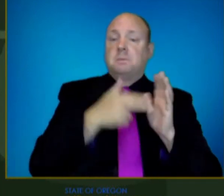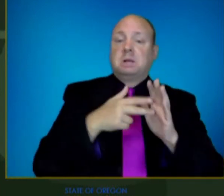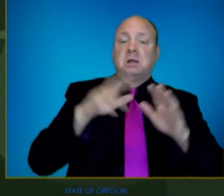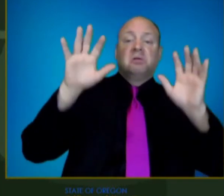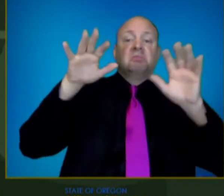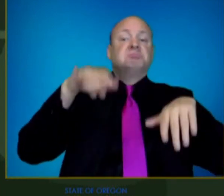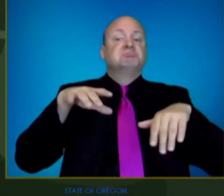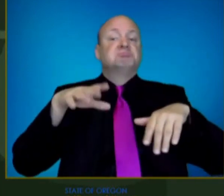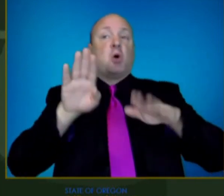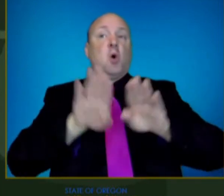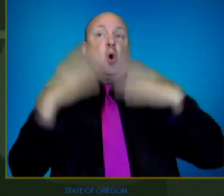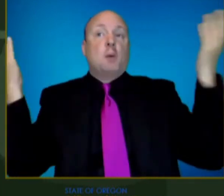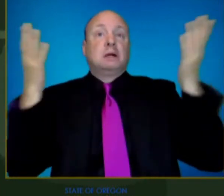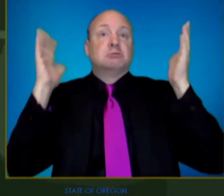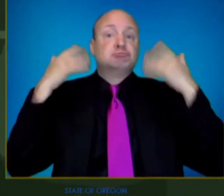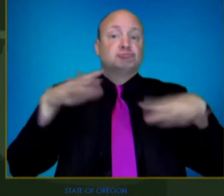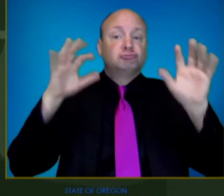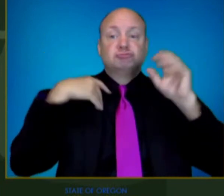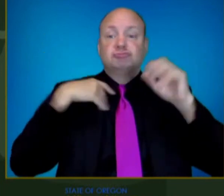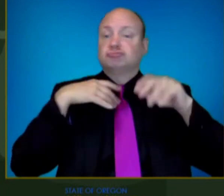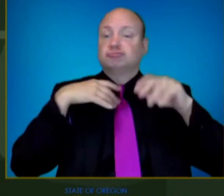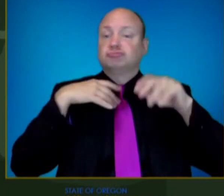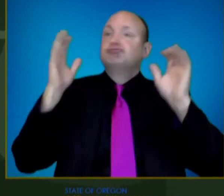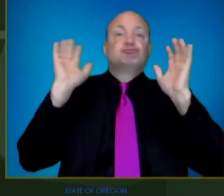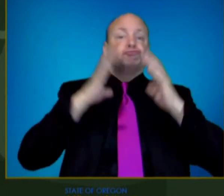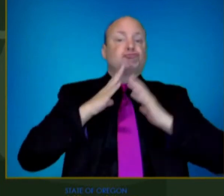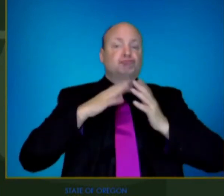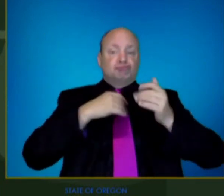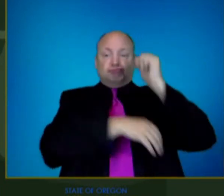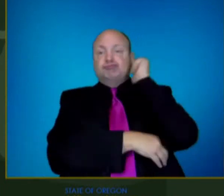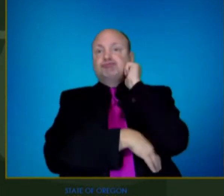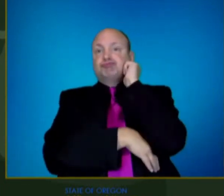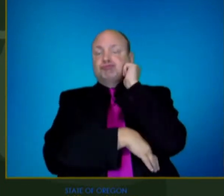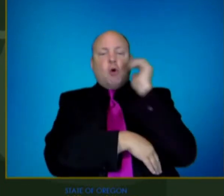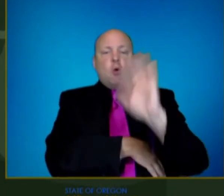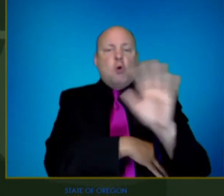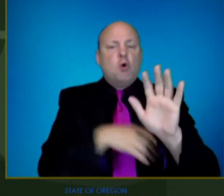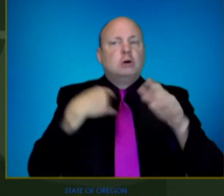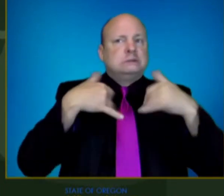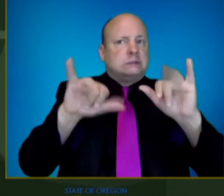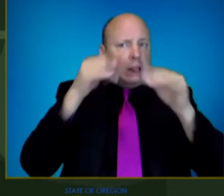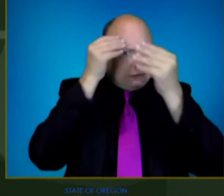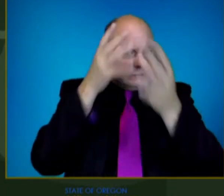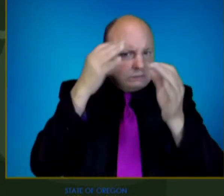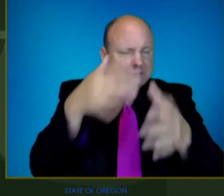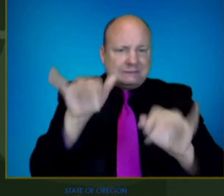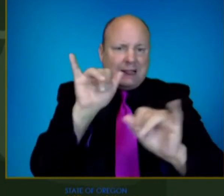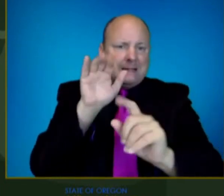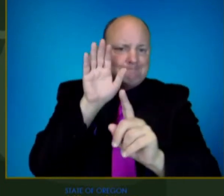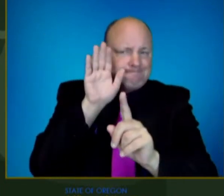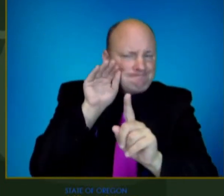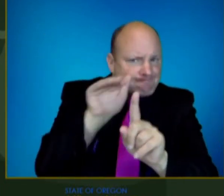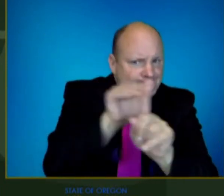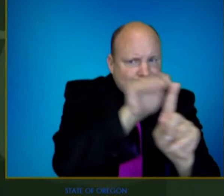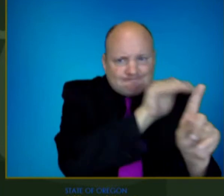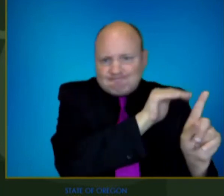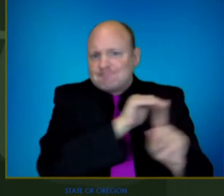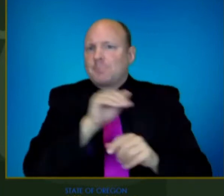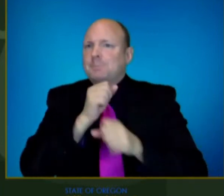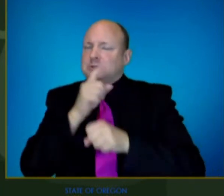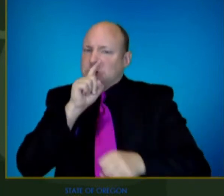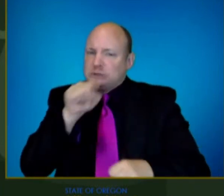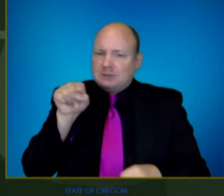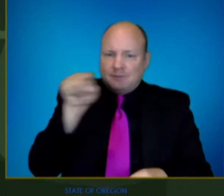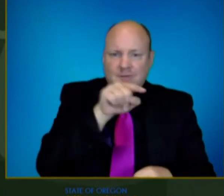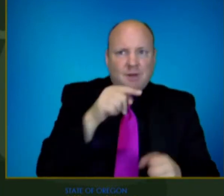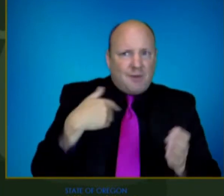the public with the tools they needed to protect themselves and their family until they got vaccinated. This tool, this requirement,